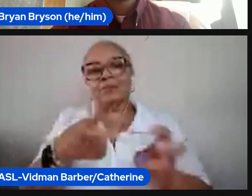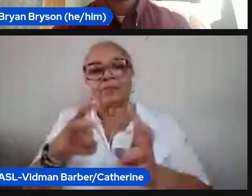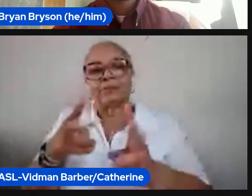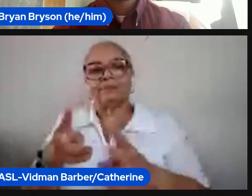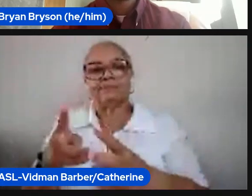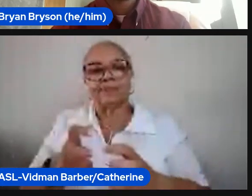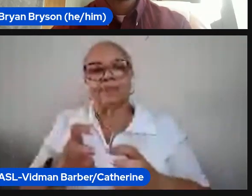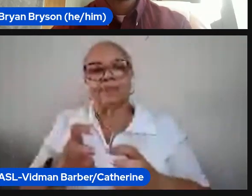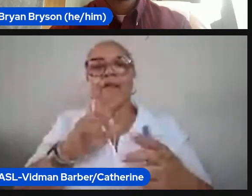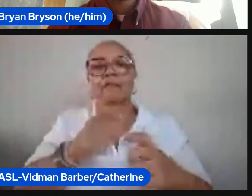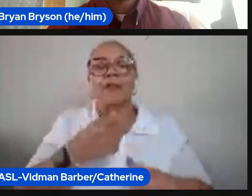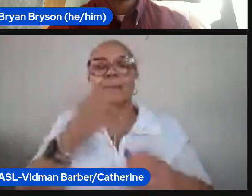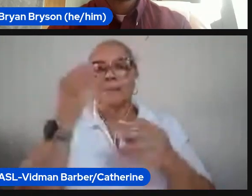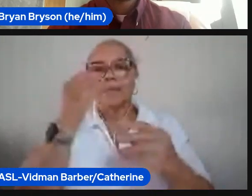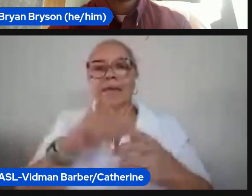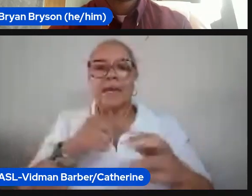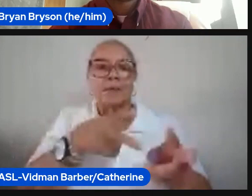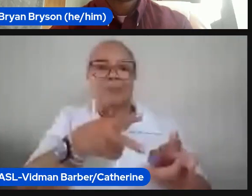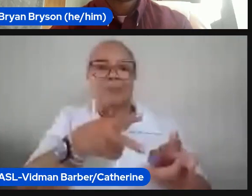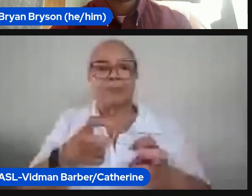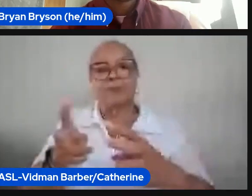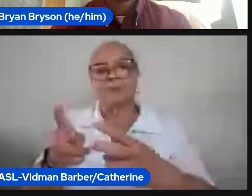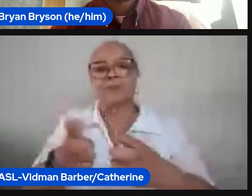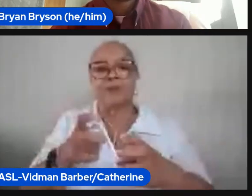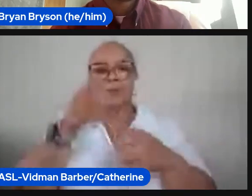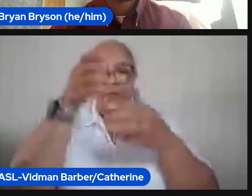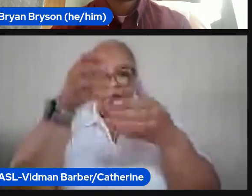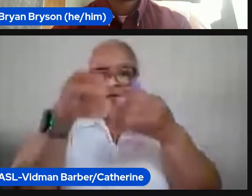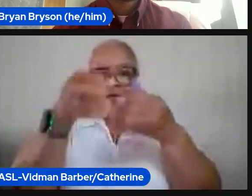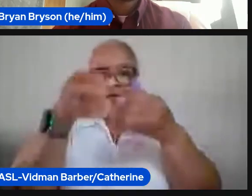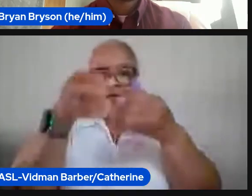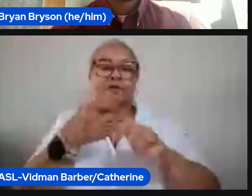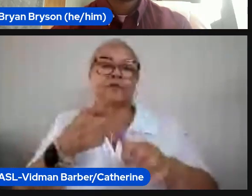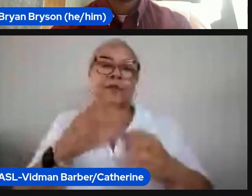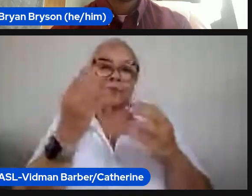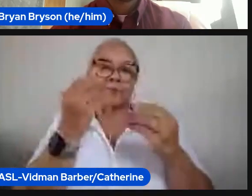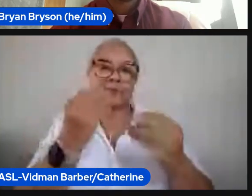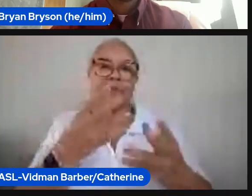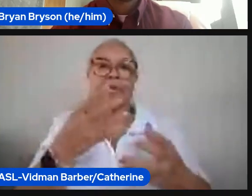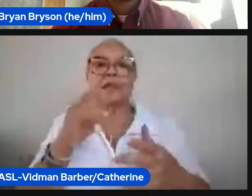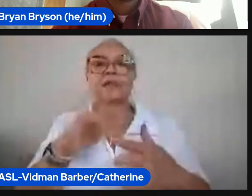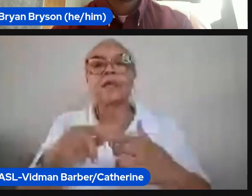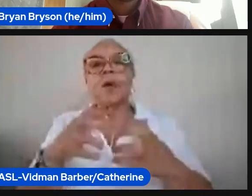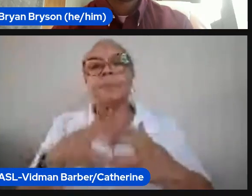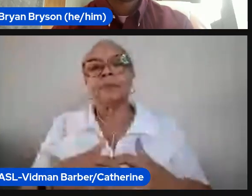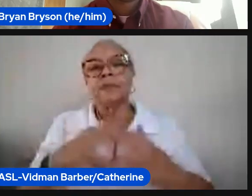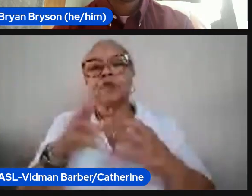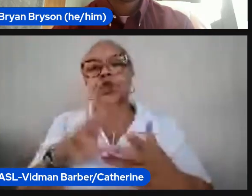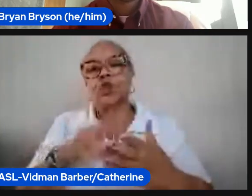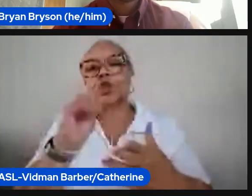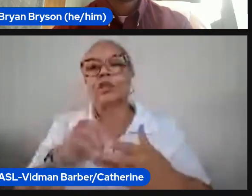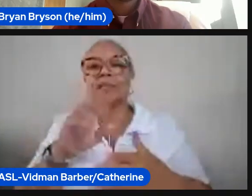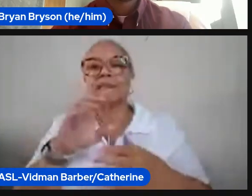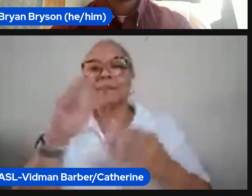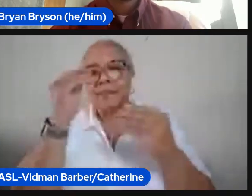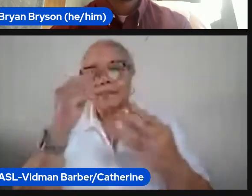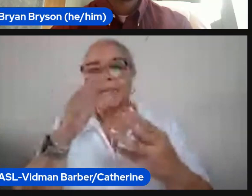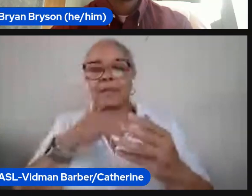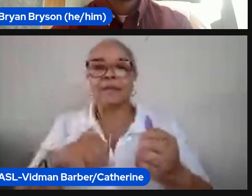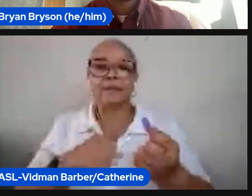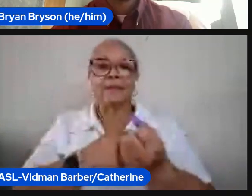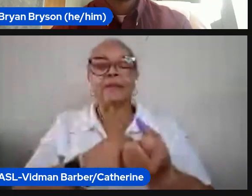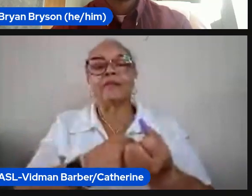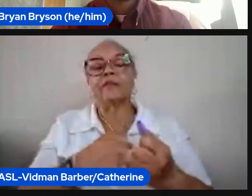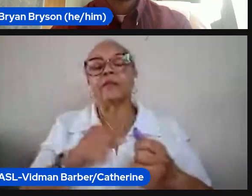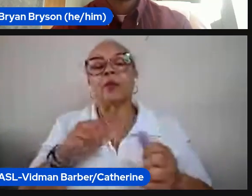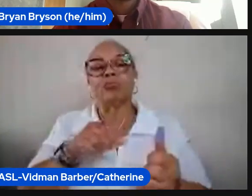from data? How can we extract knowledge from data? So machine learning is a data-driven approach. So sometimes we use that